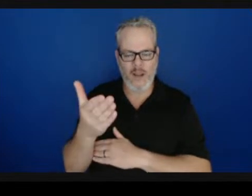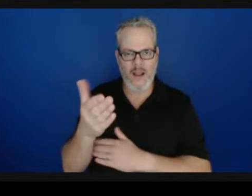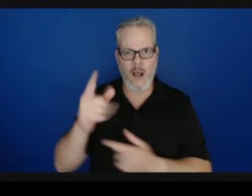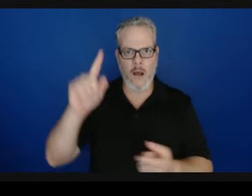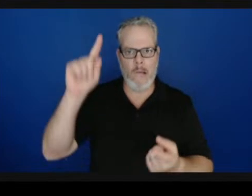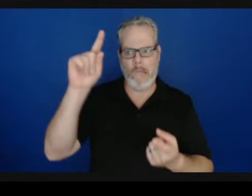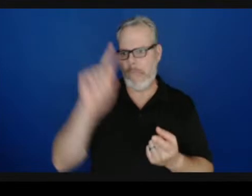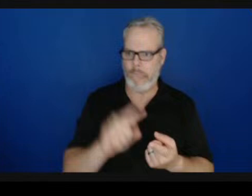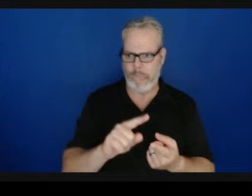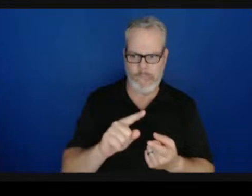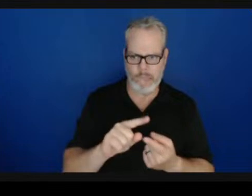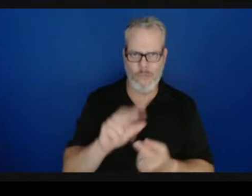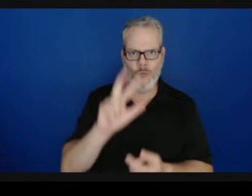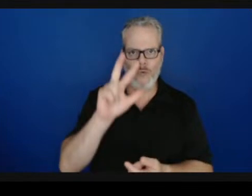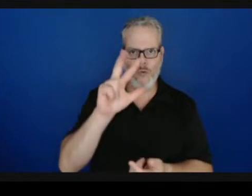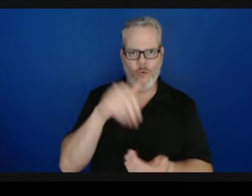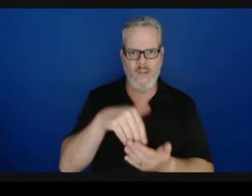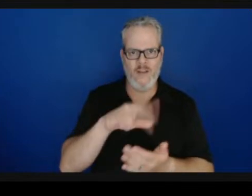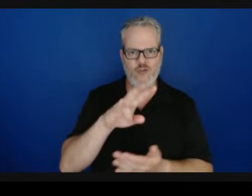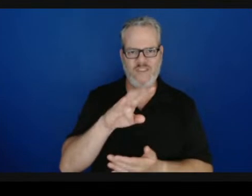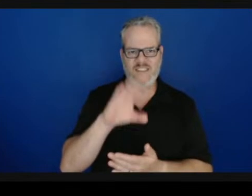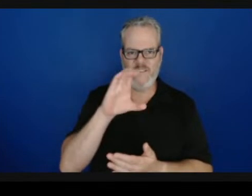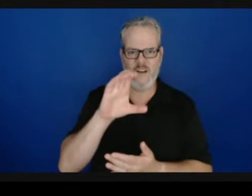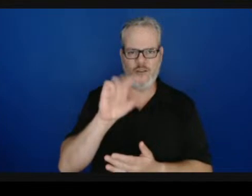per day in the afternoon.